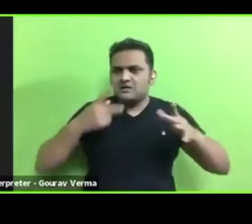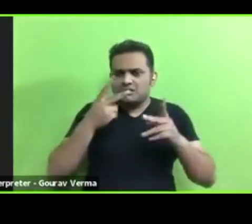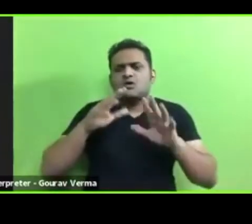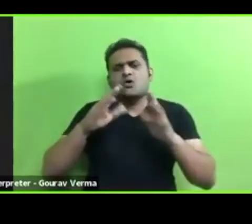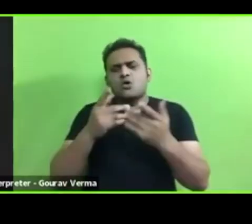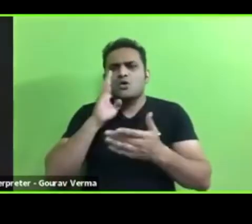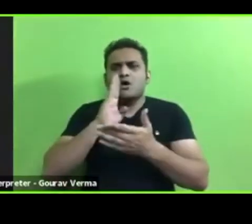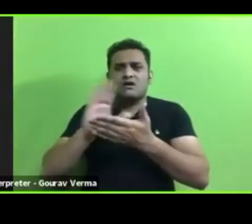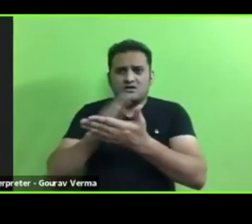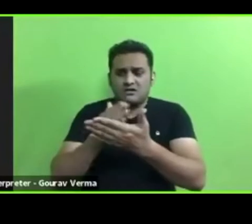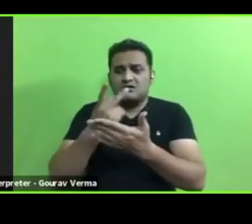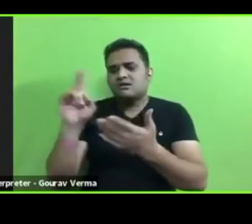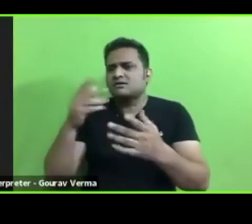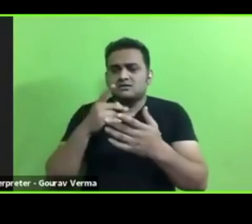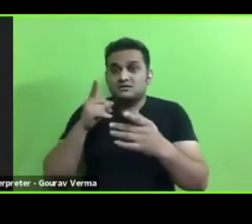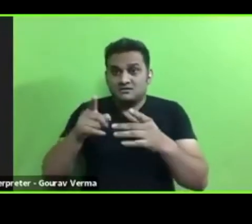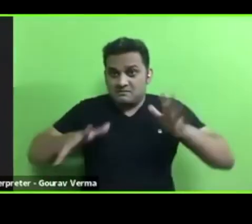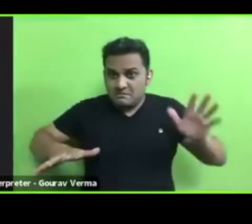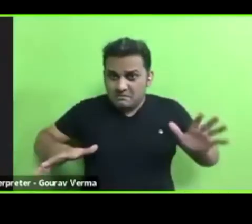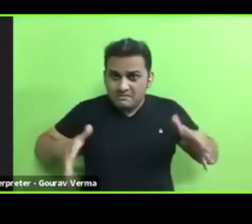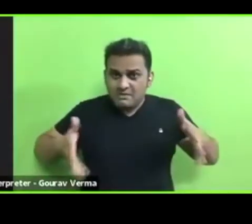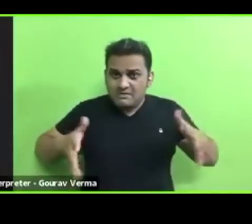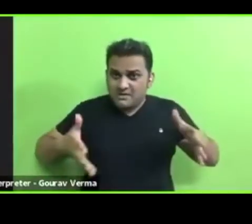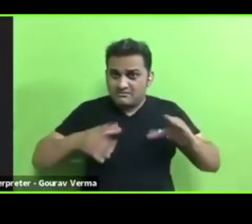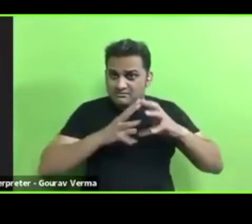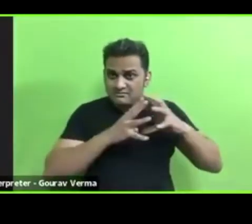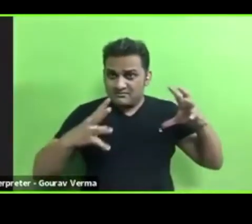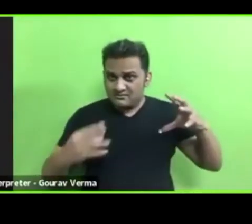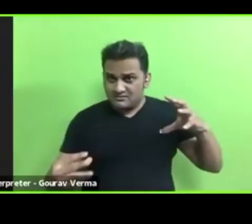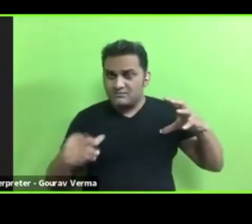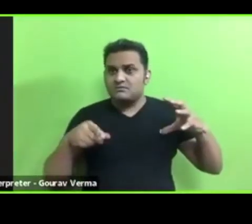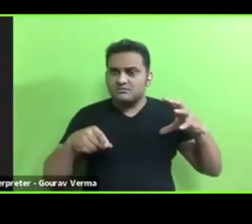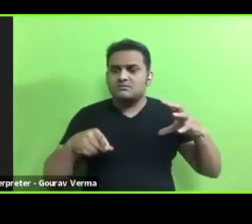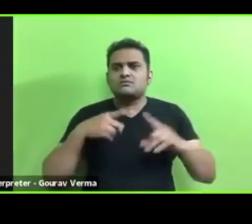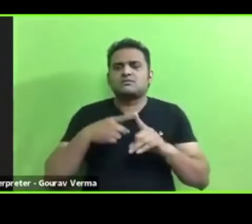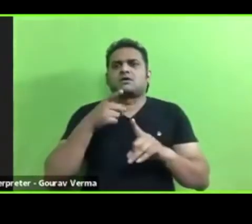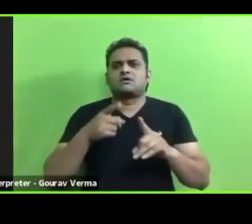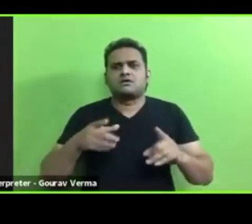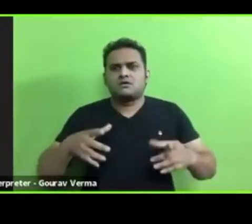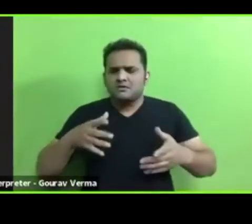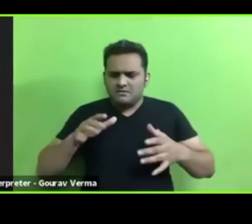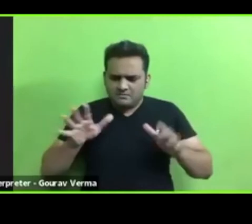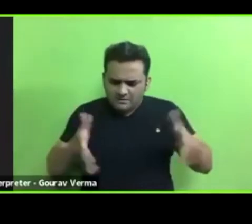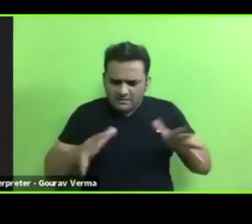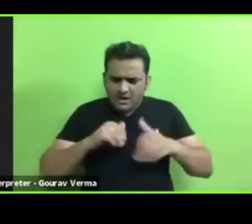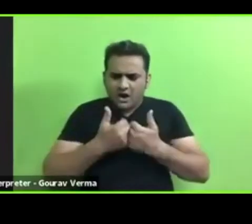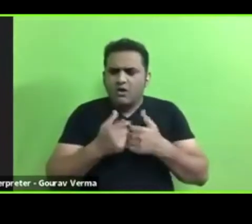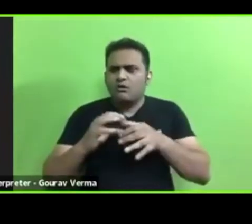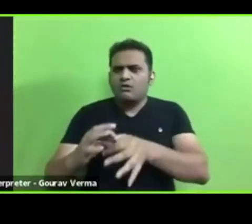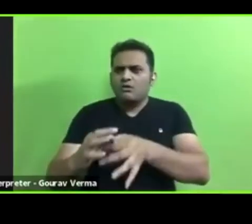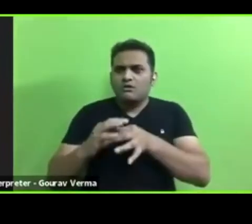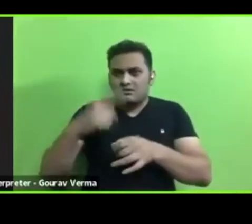the mridang. And the mridangam and styles of playing have connections to the